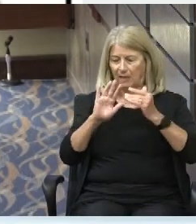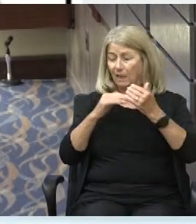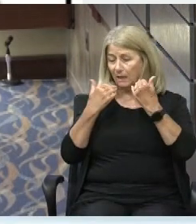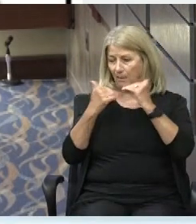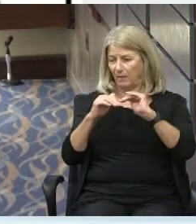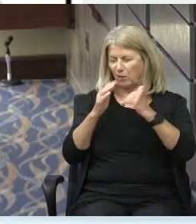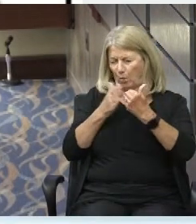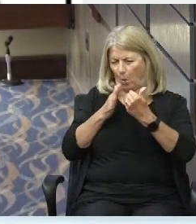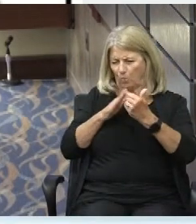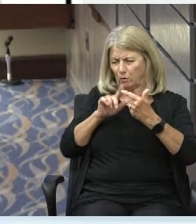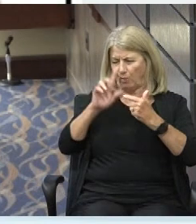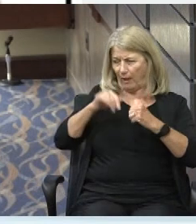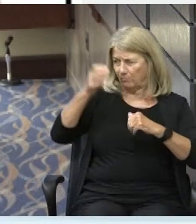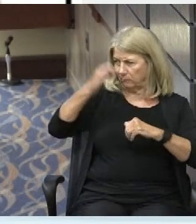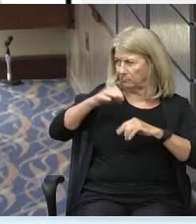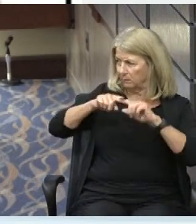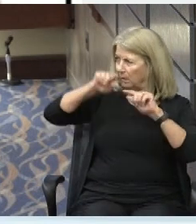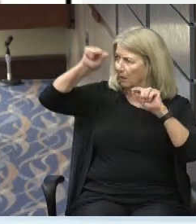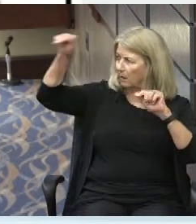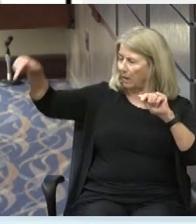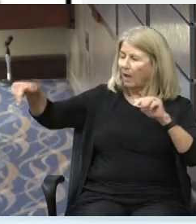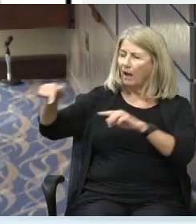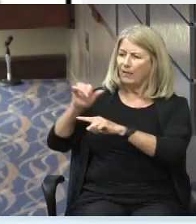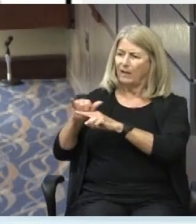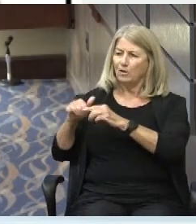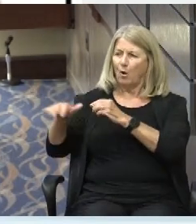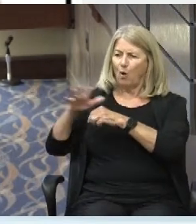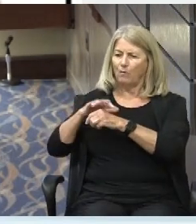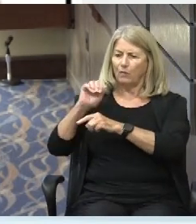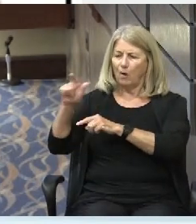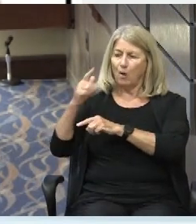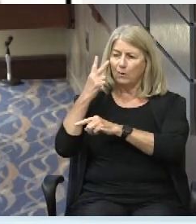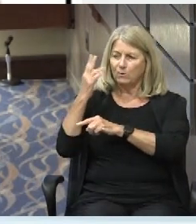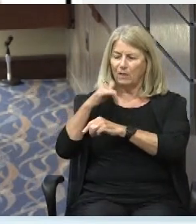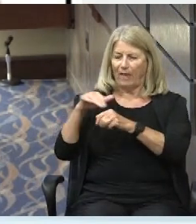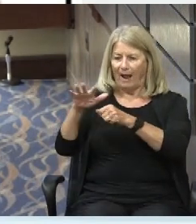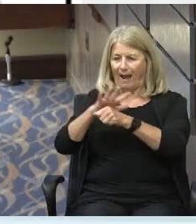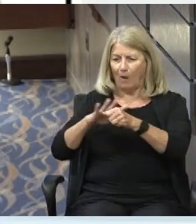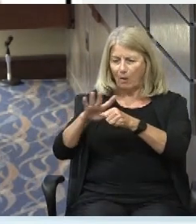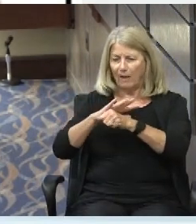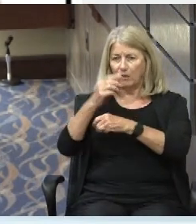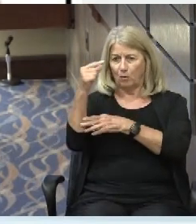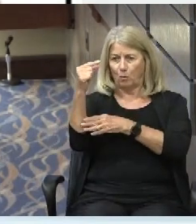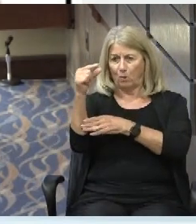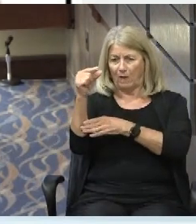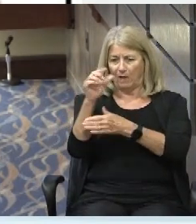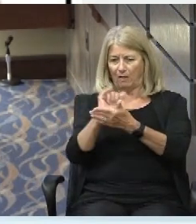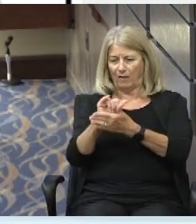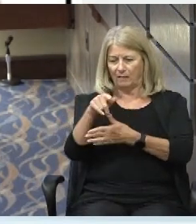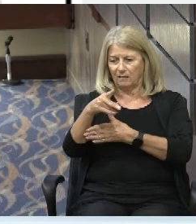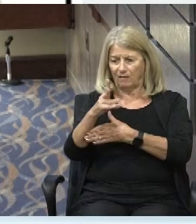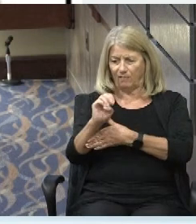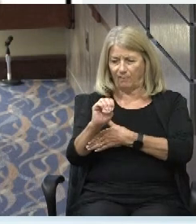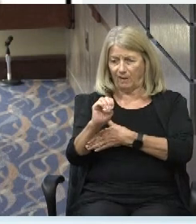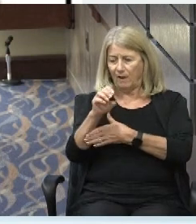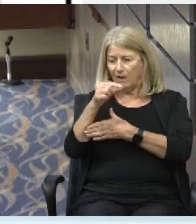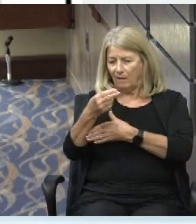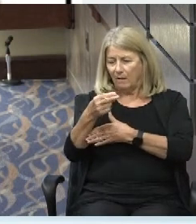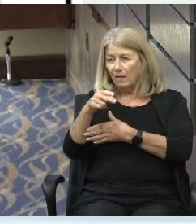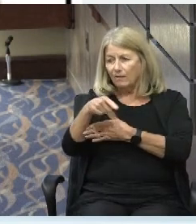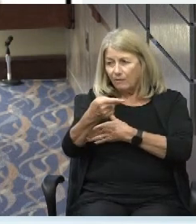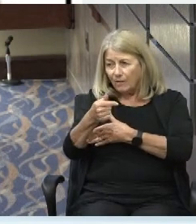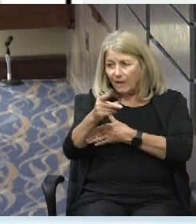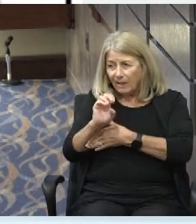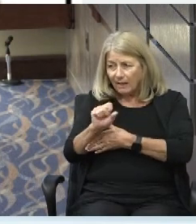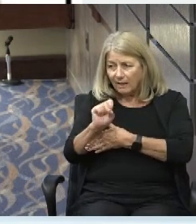This is the overall approved preliminary plat. You can see the area in green is Phase 3. You have Ritchie Road